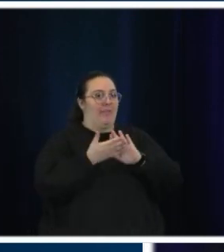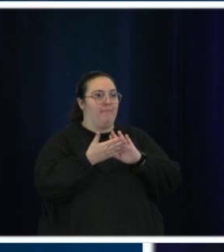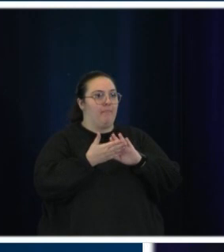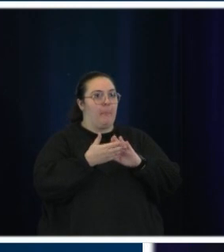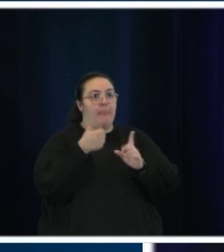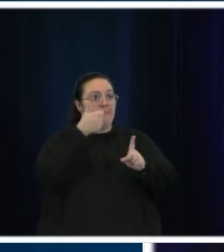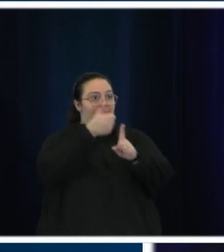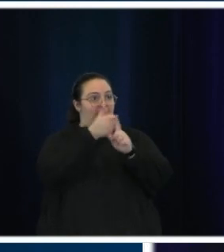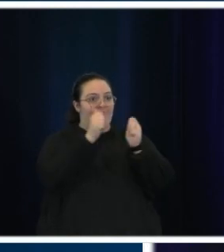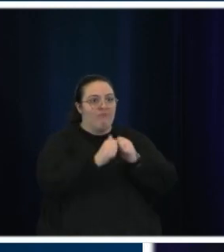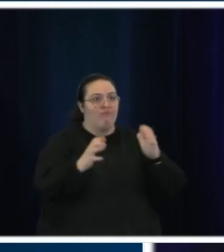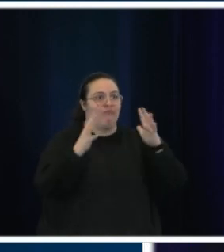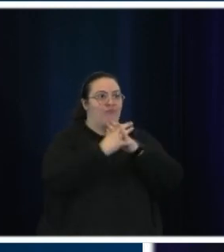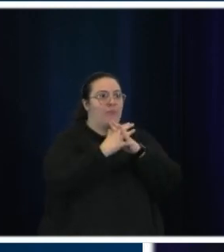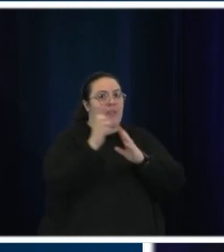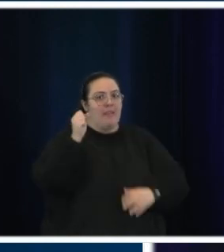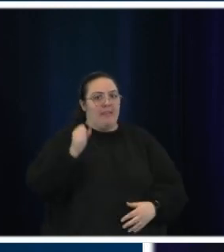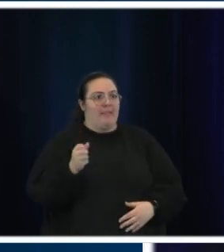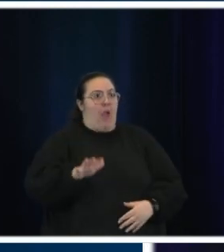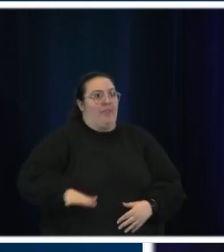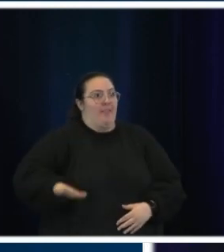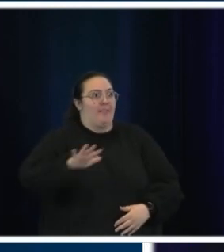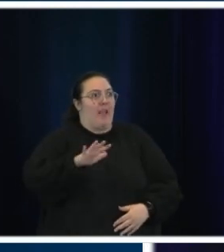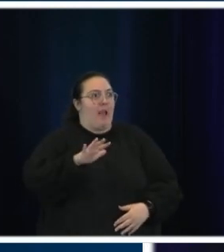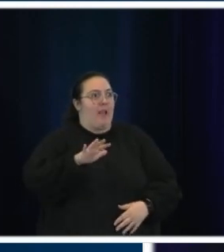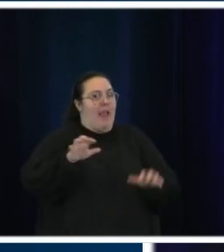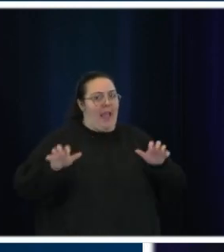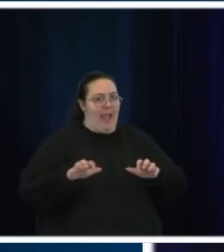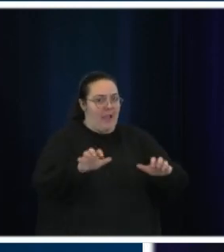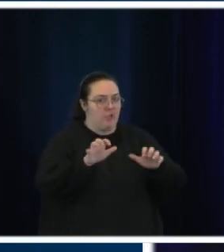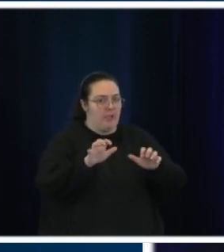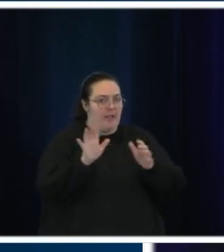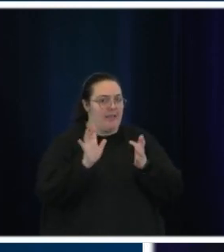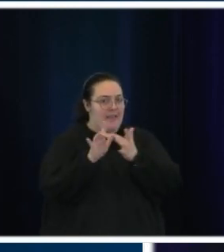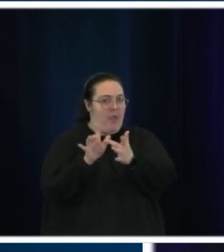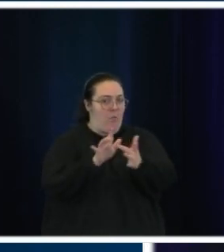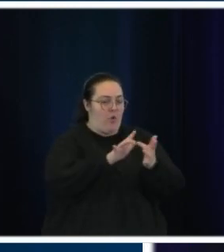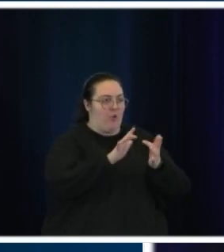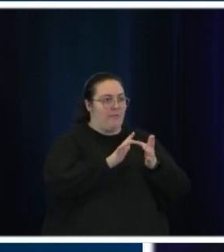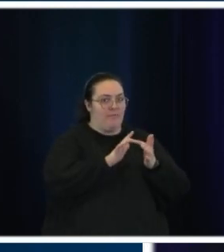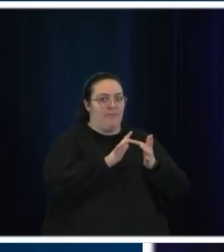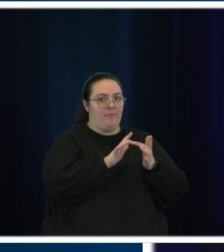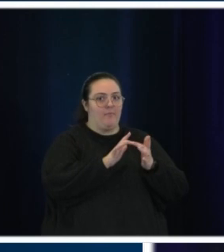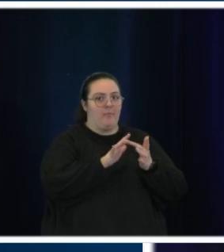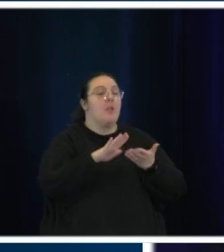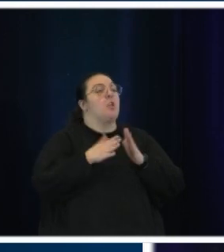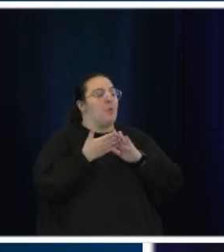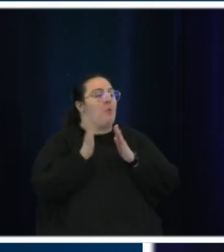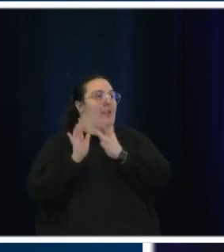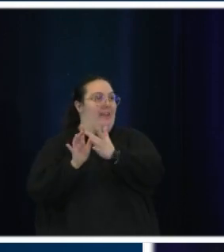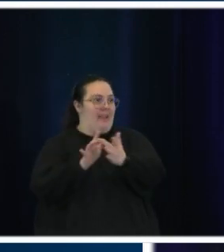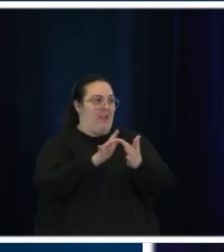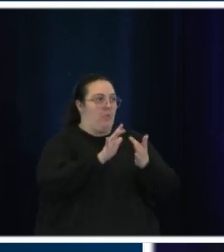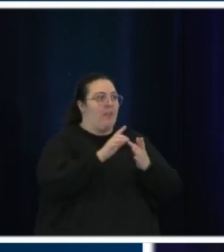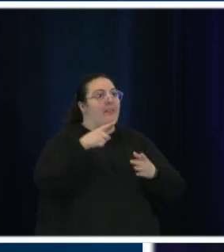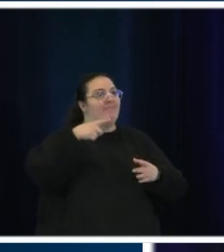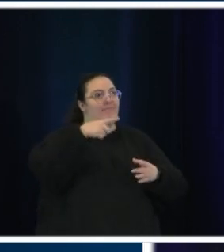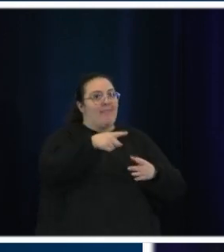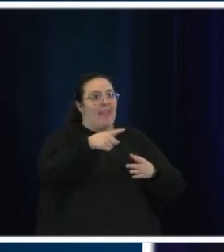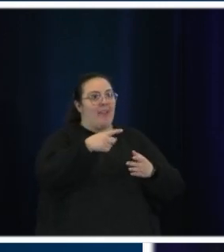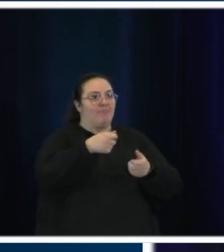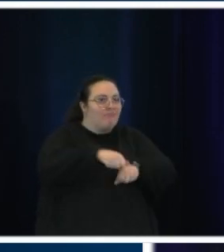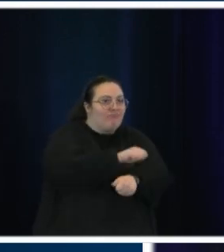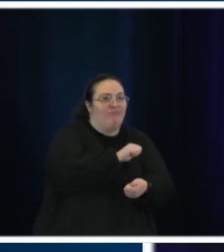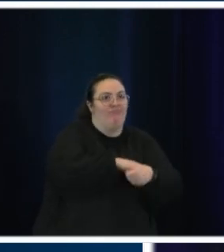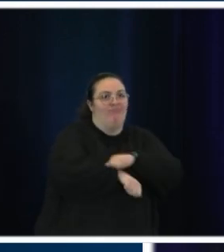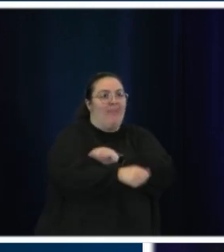Community Action Network. He was a proud resident of the Southside and helped others to learn more about their community and